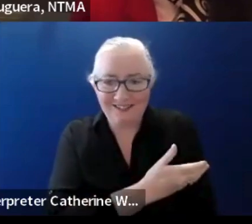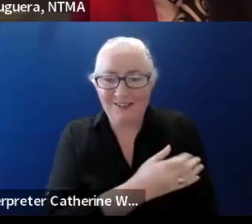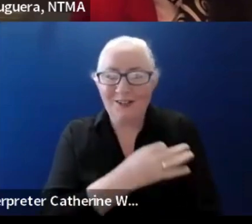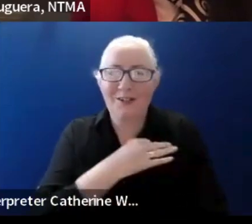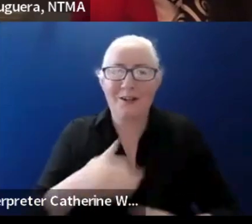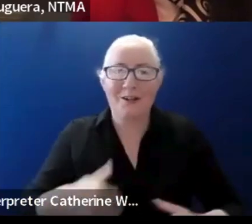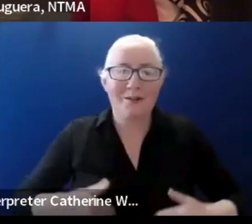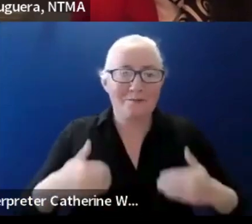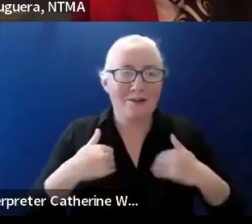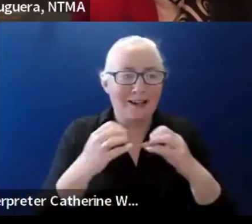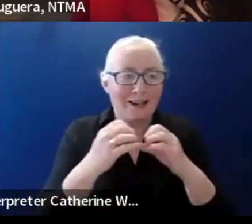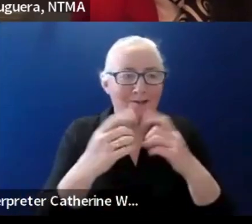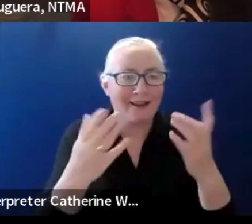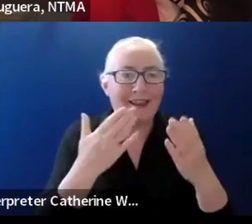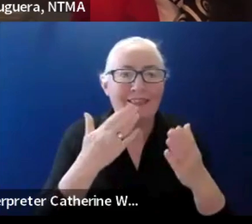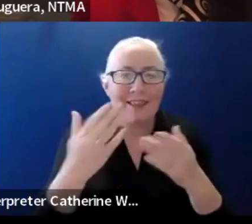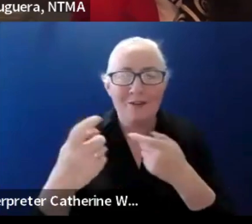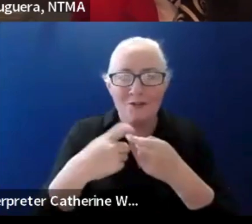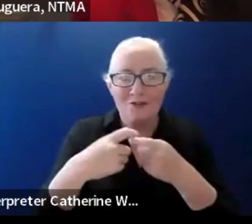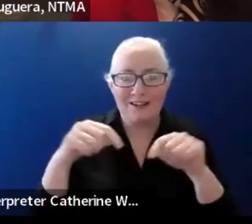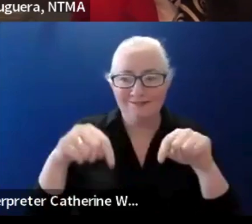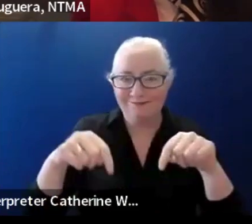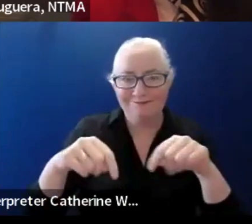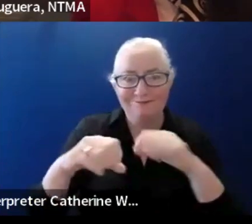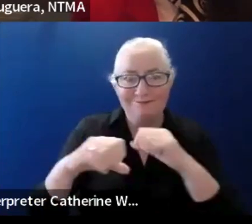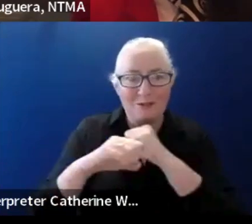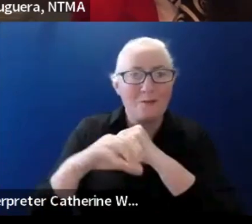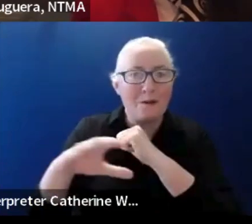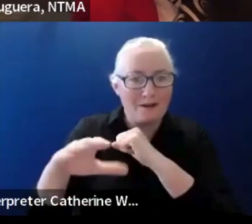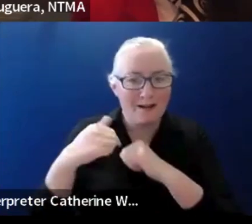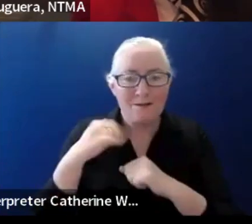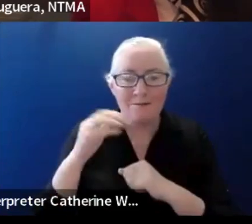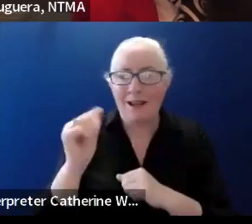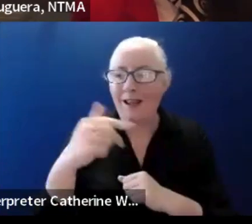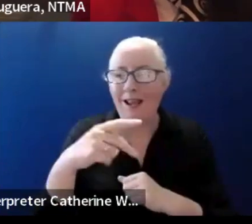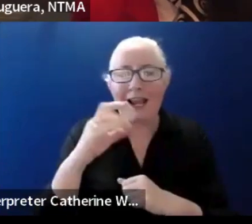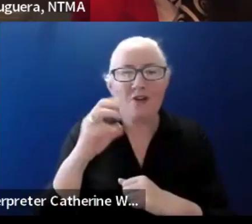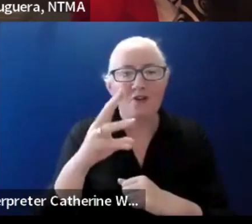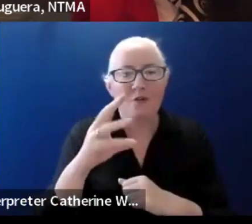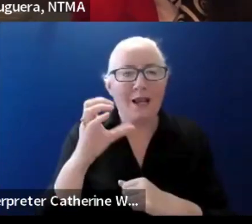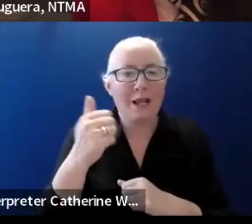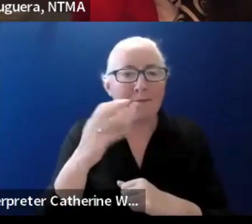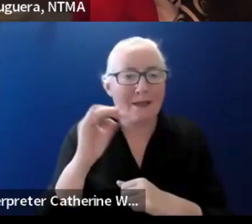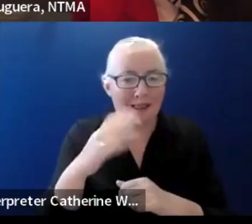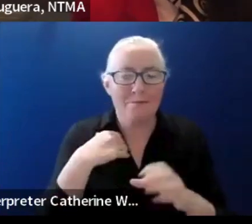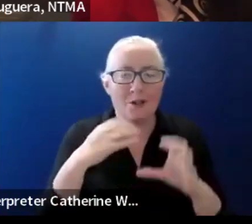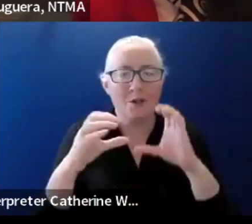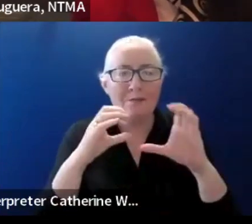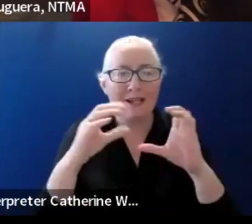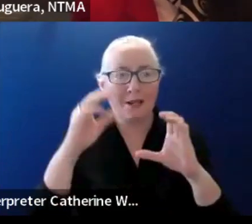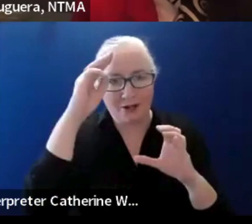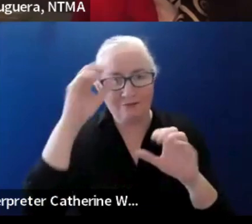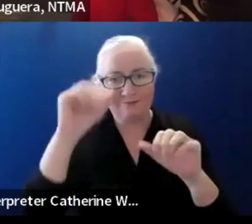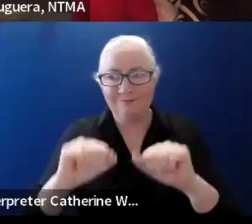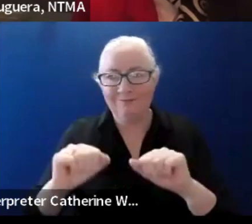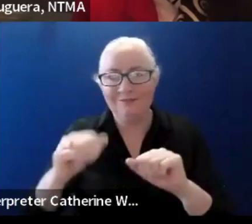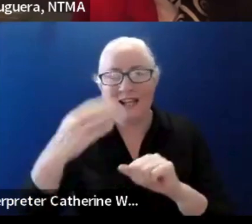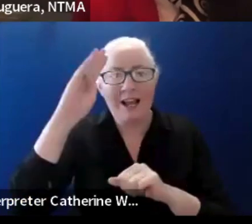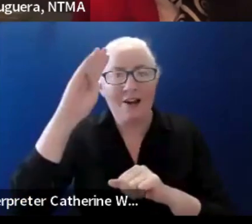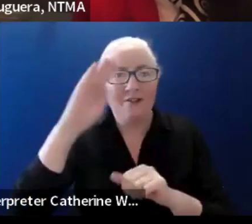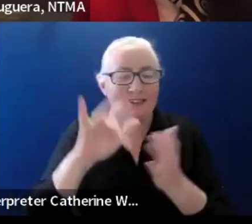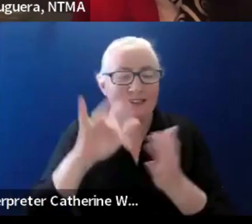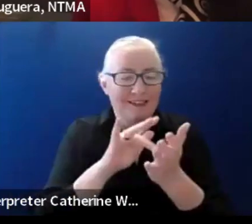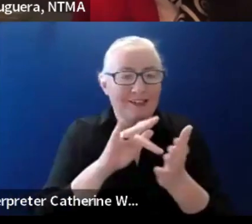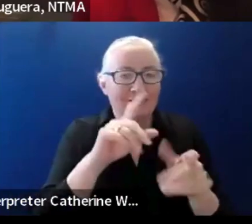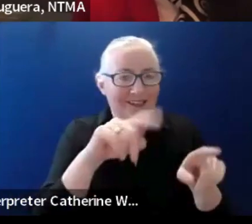Good morning, everyone, and thank you for joining this webinar. I'm Andrew Campbell-Edie. I'm the Communications Manager at the Irish Centre for